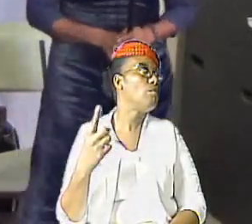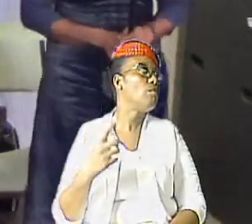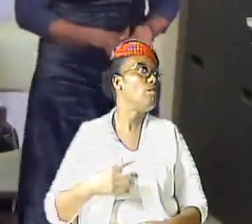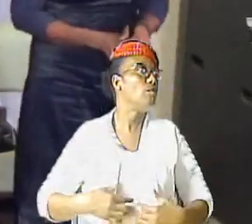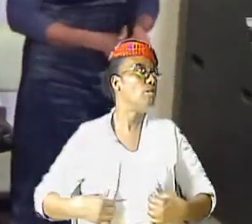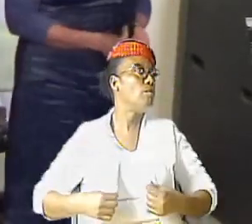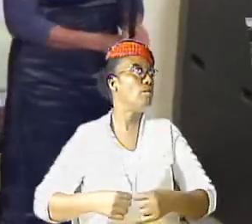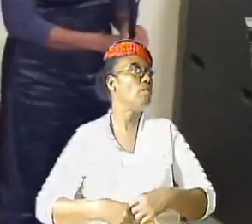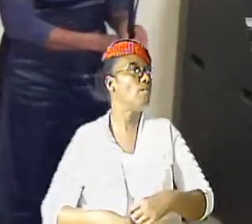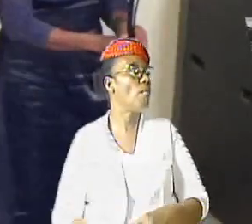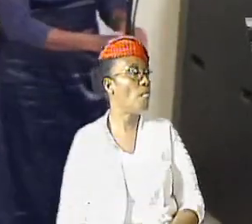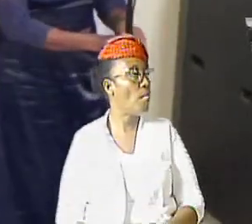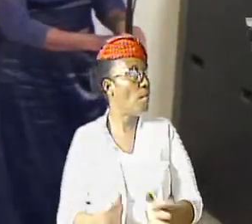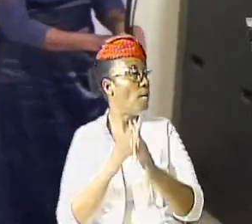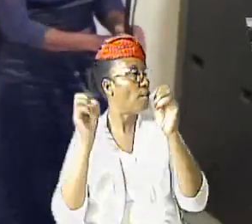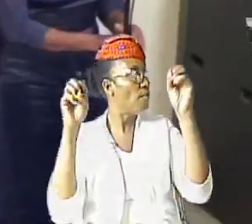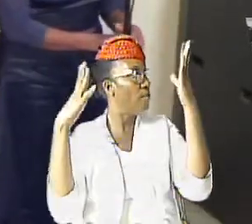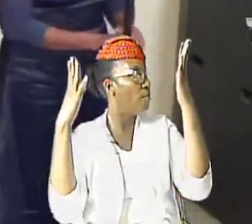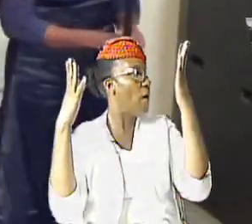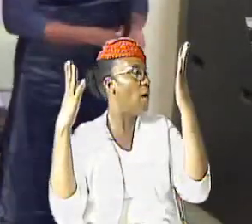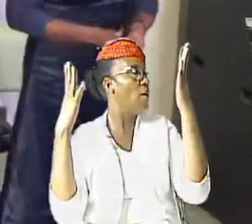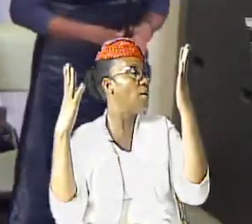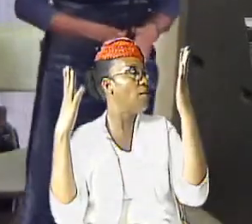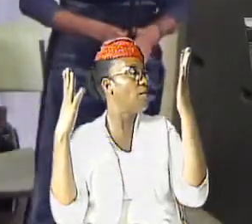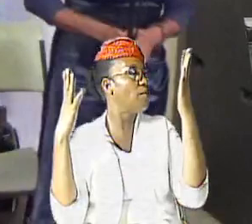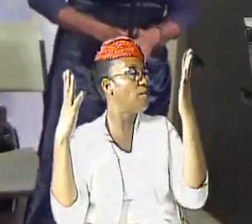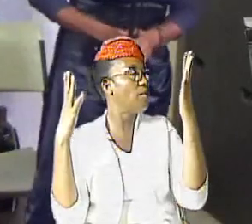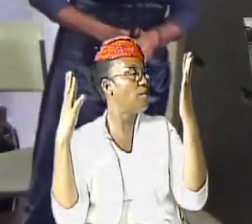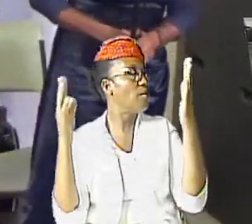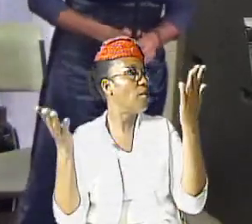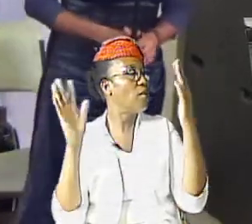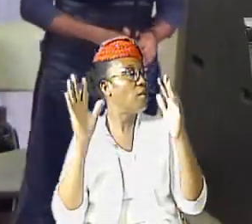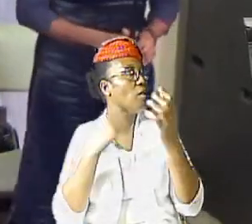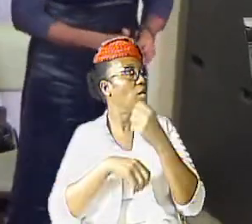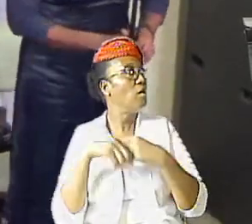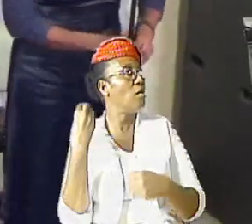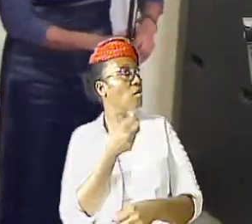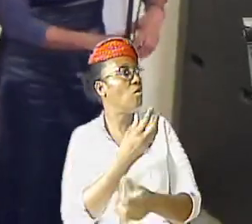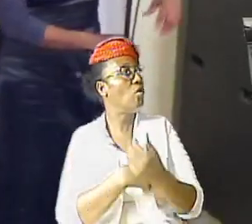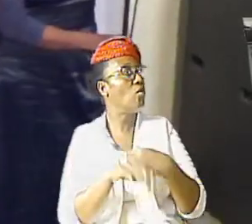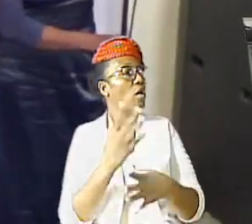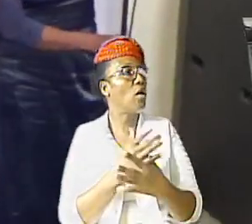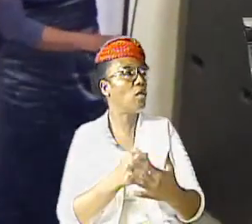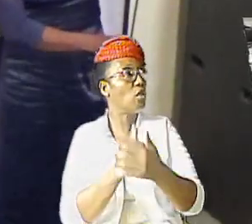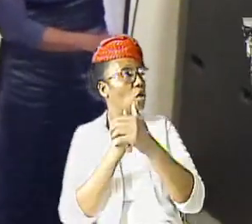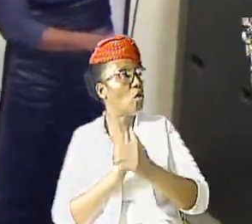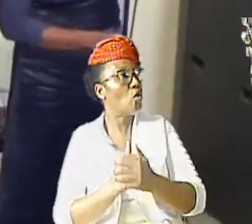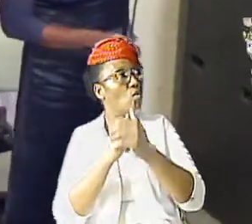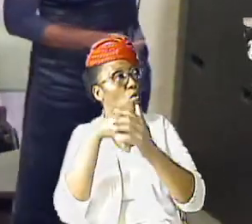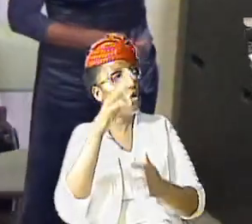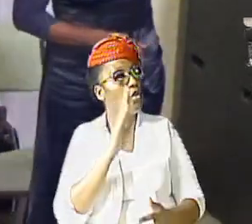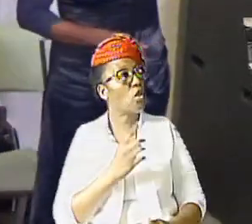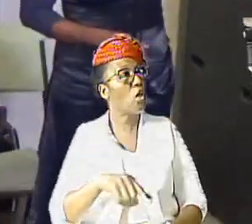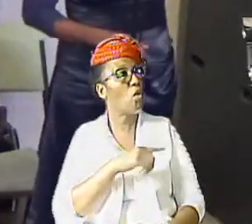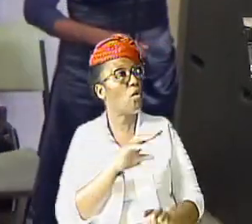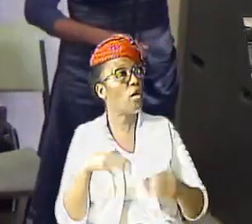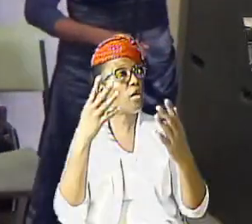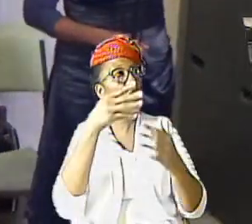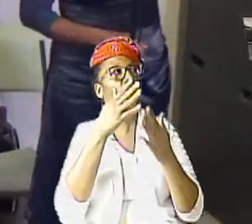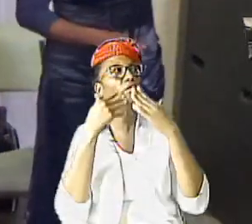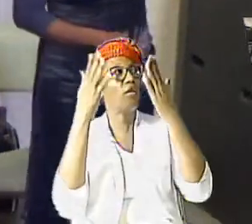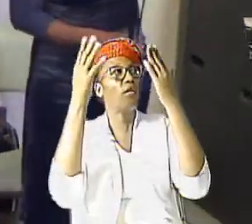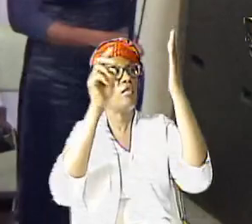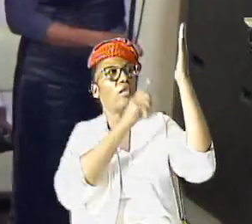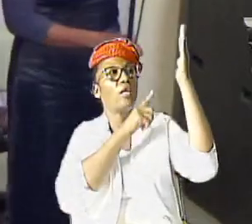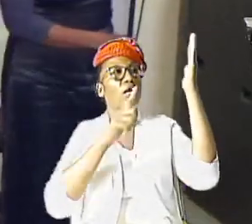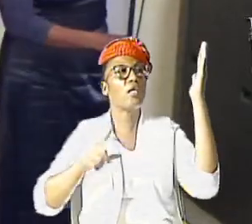come. Thank you, Jesus. Hallelujah, hallelujah. Could we all just lift our hands and just worship God? Hallelujah, we give you thanks,